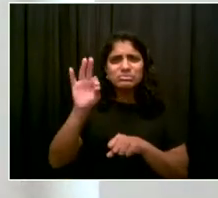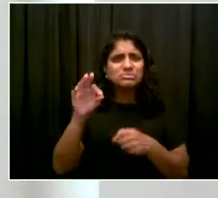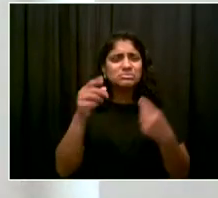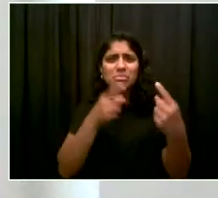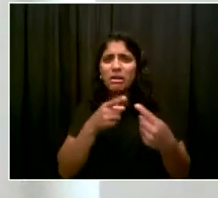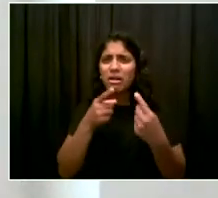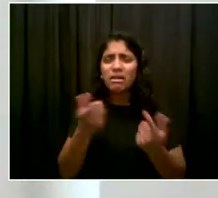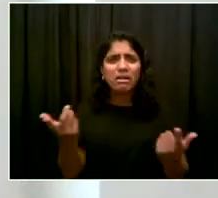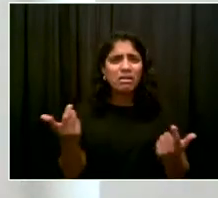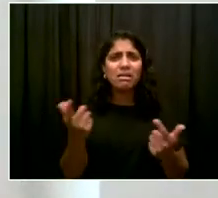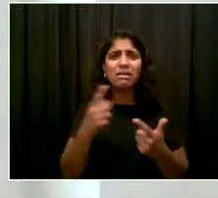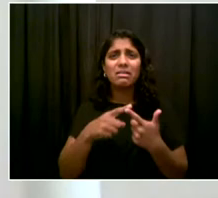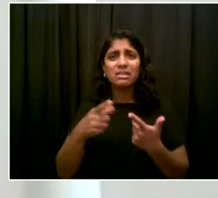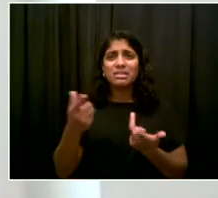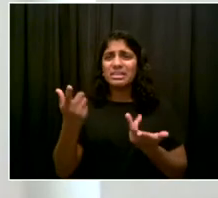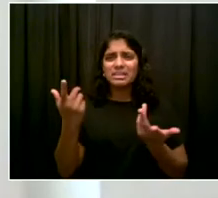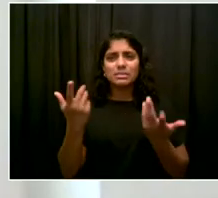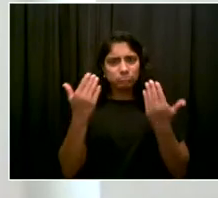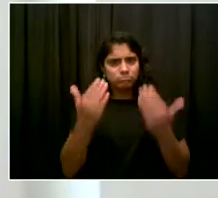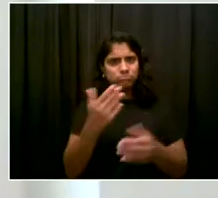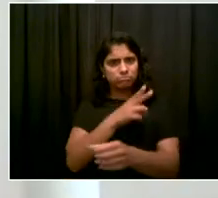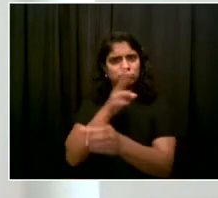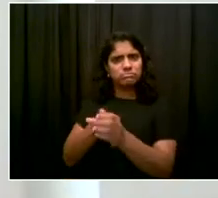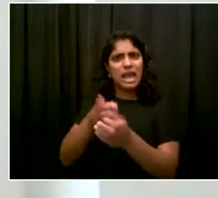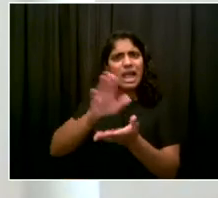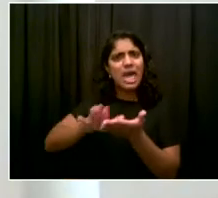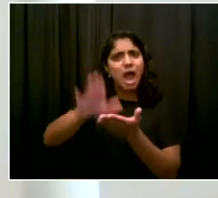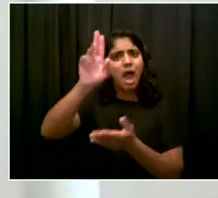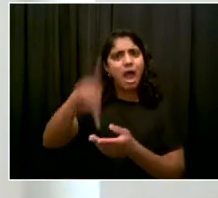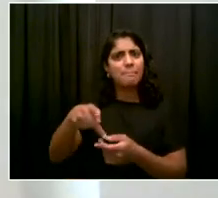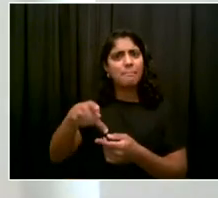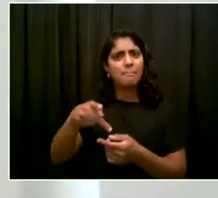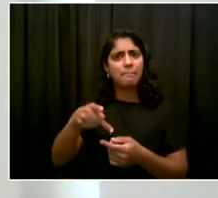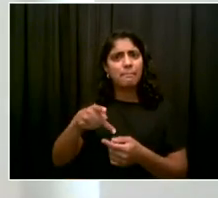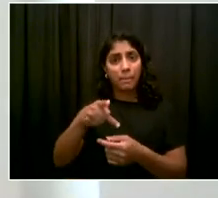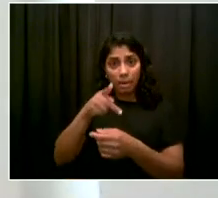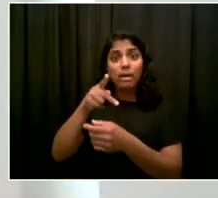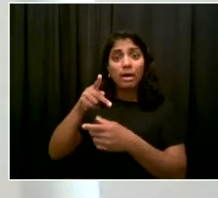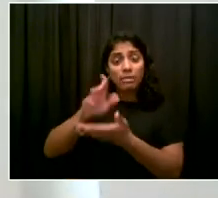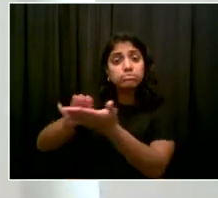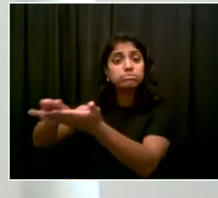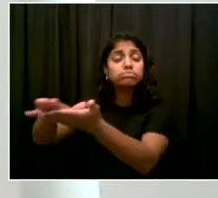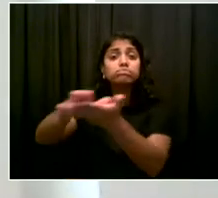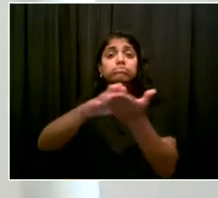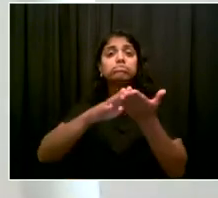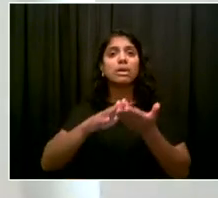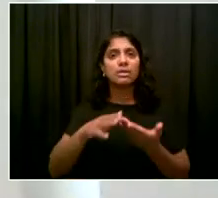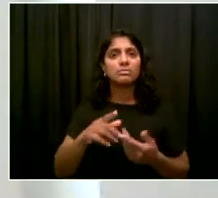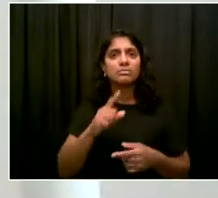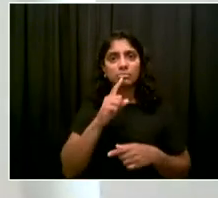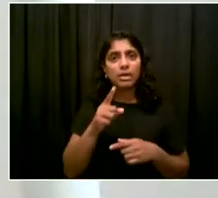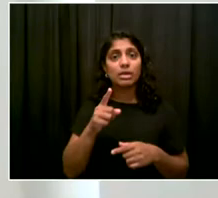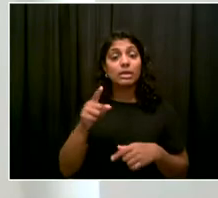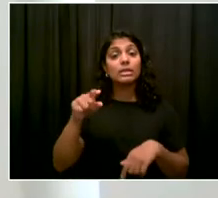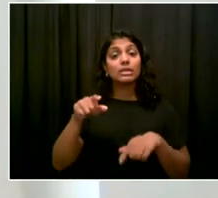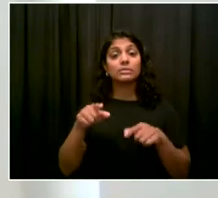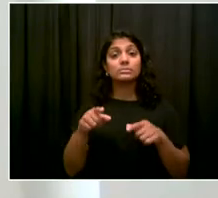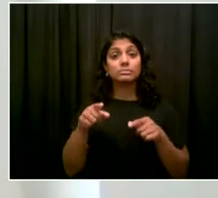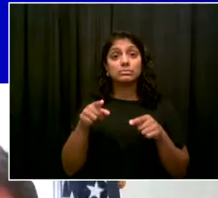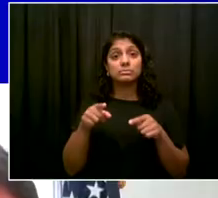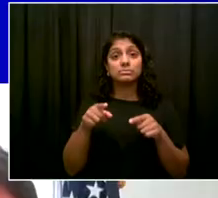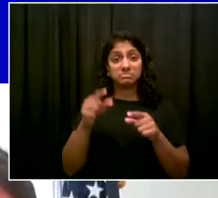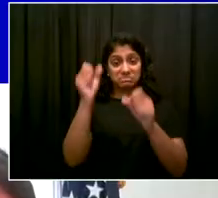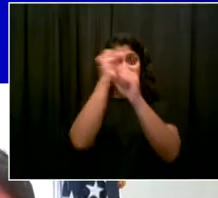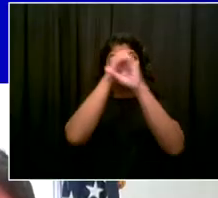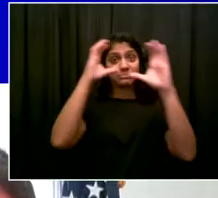we can enjoy our families and friends with the quality of life that we deserve, especially here in the Bronx. Thank you.